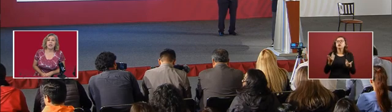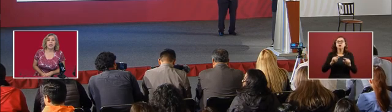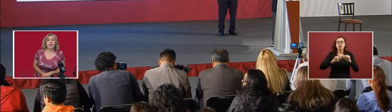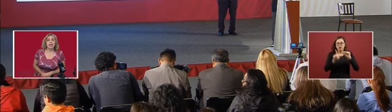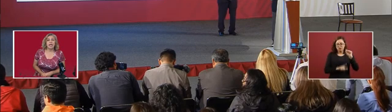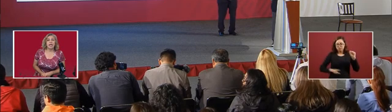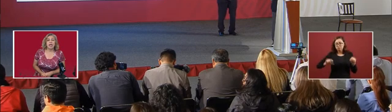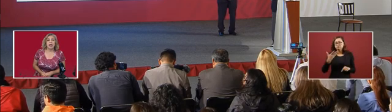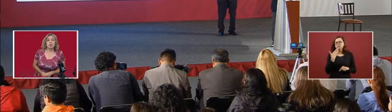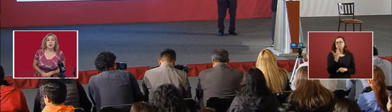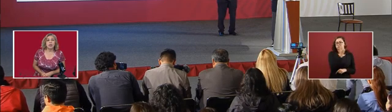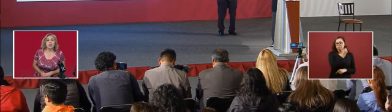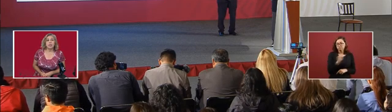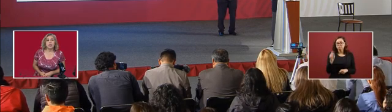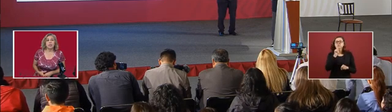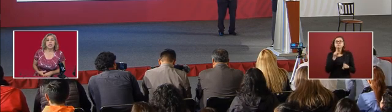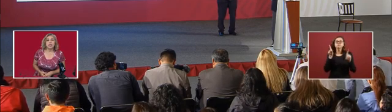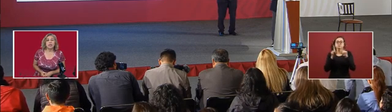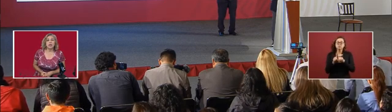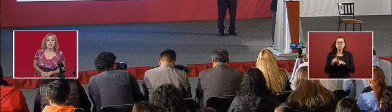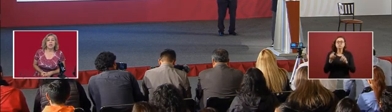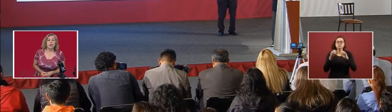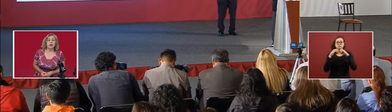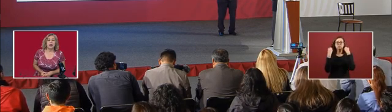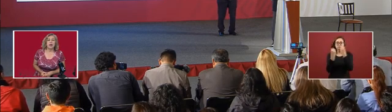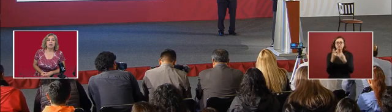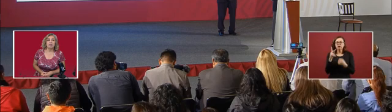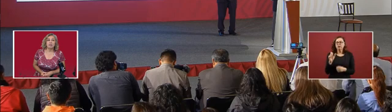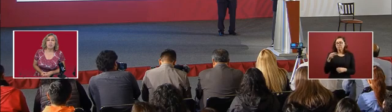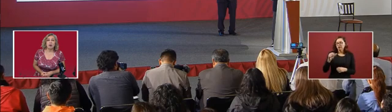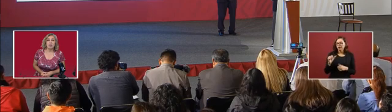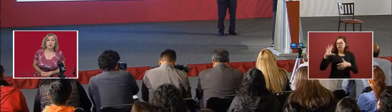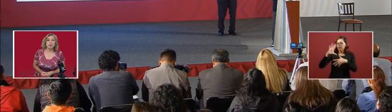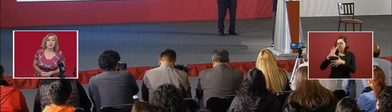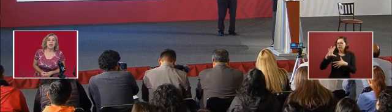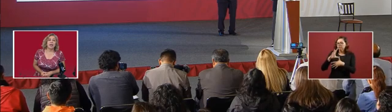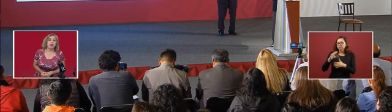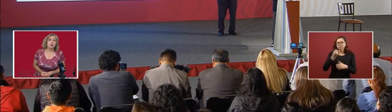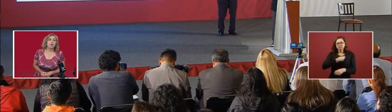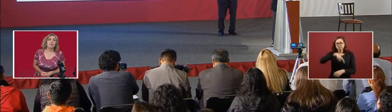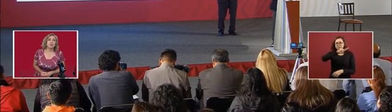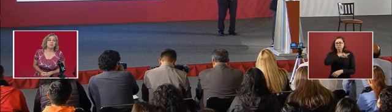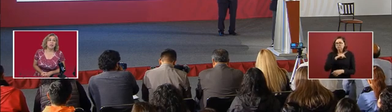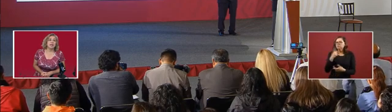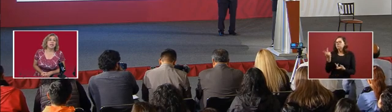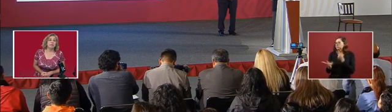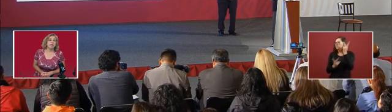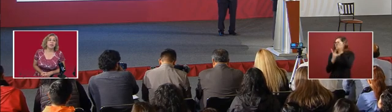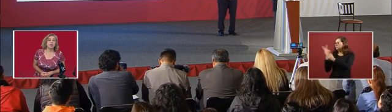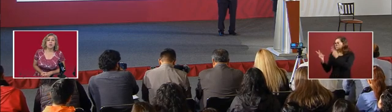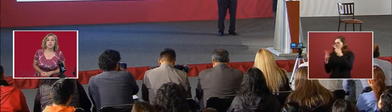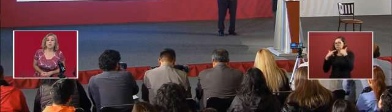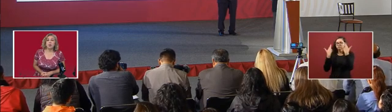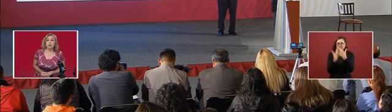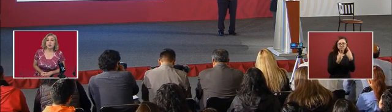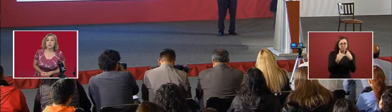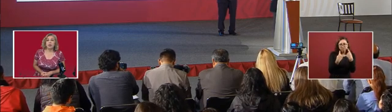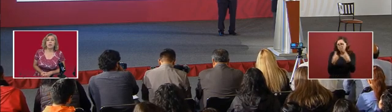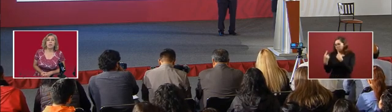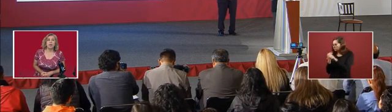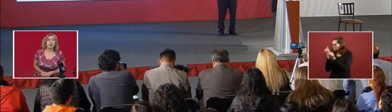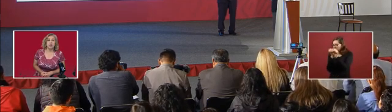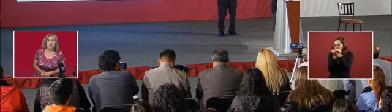time. And in the past, they were used indicating and they were letting the companies